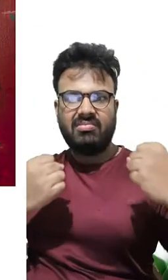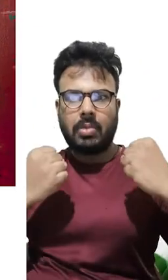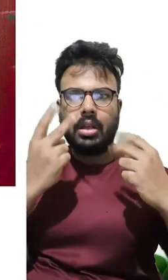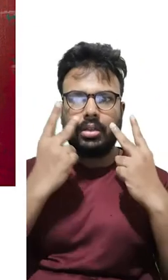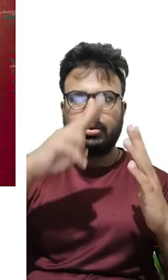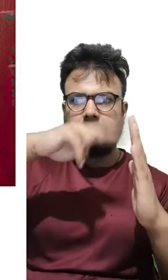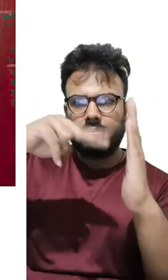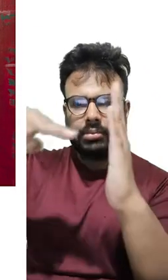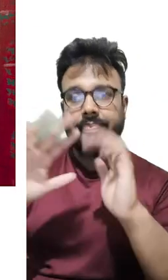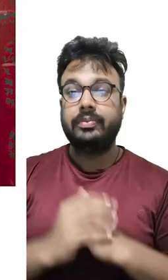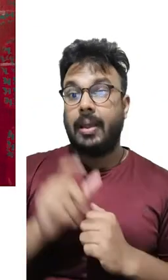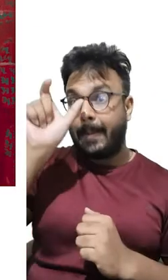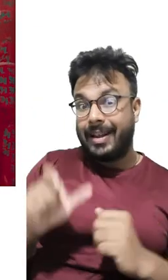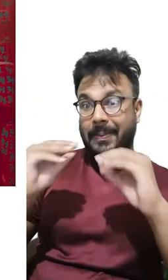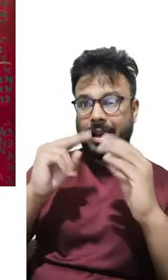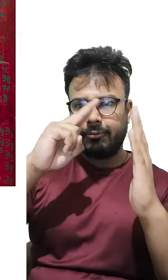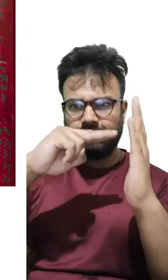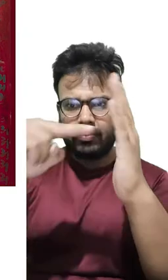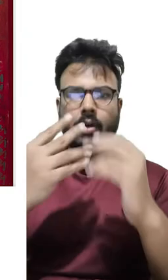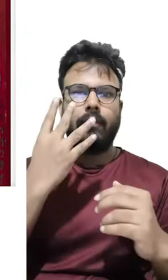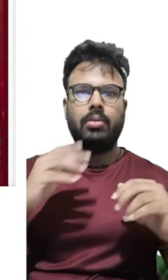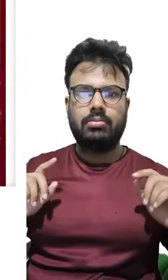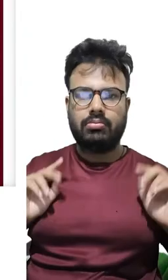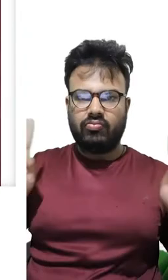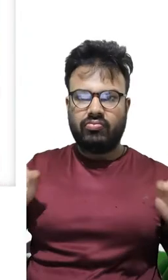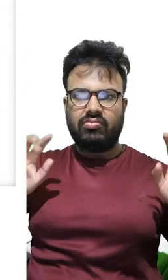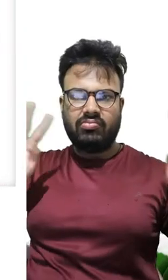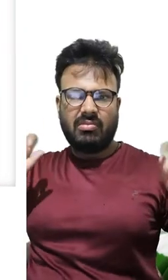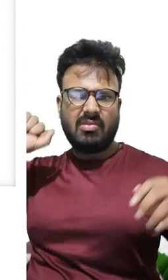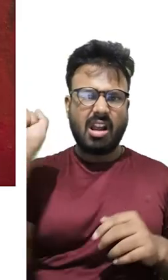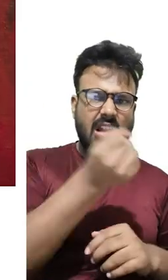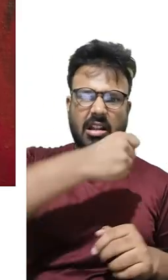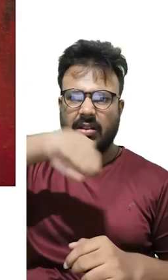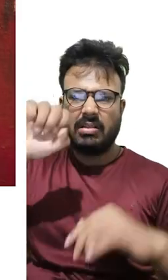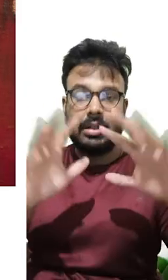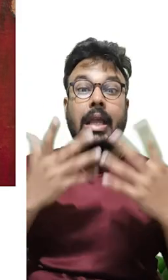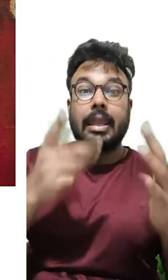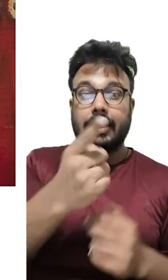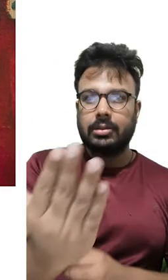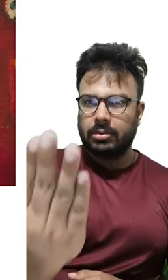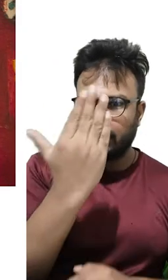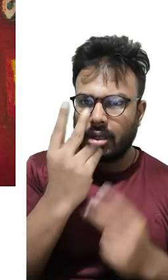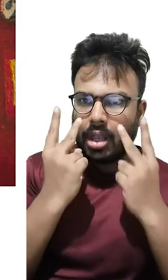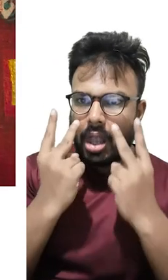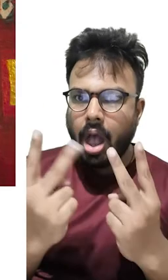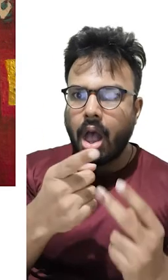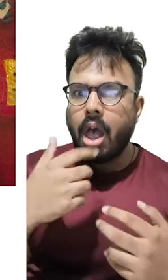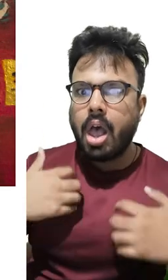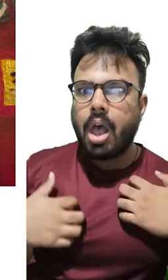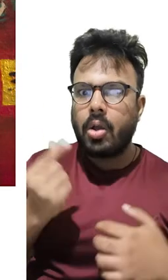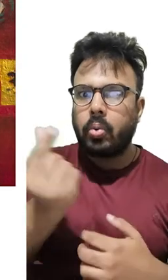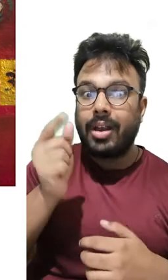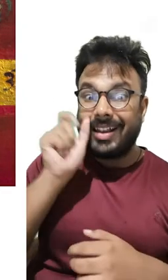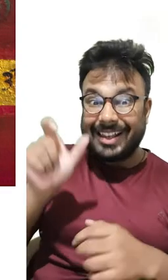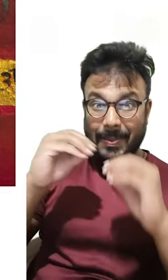Bhupen also depicts her with four arms, one of which brandishes a sword. If you look closely at the work, you see